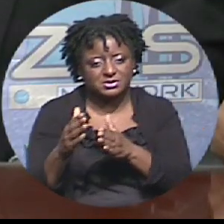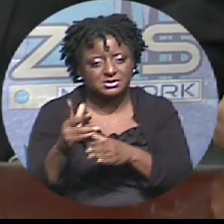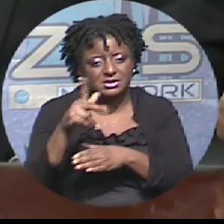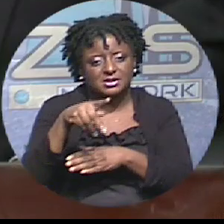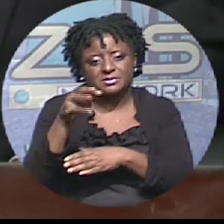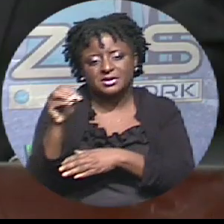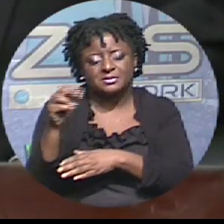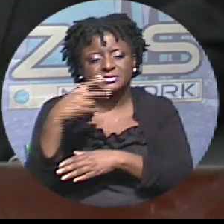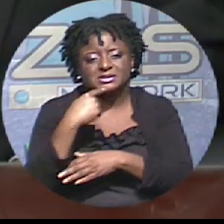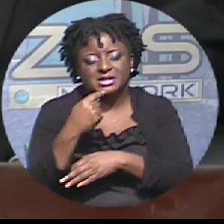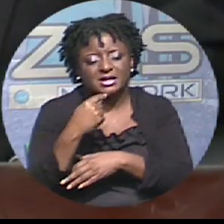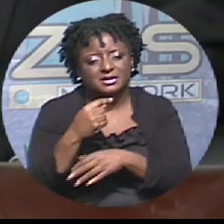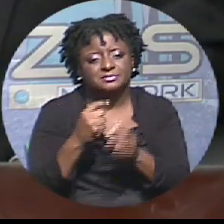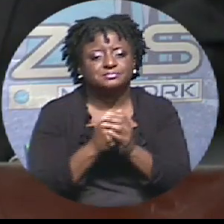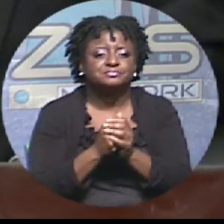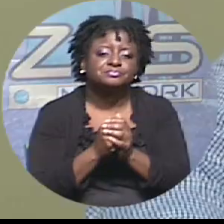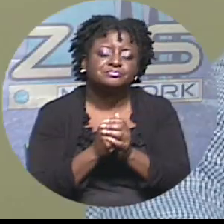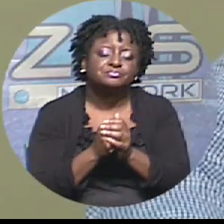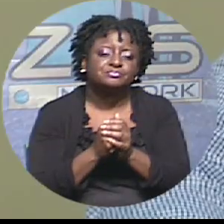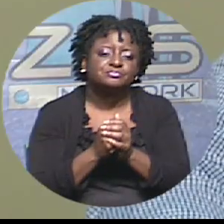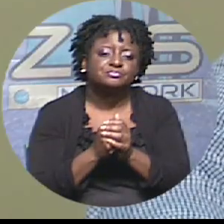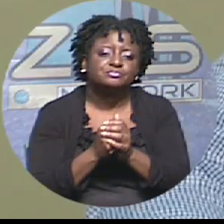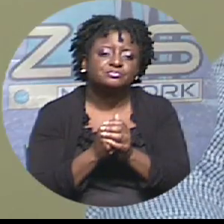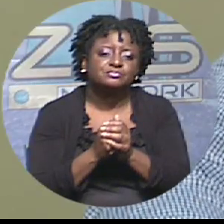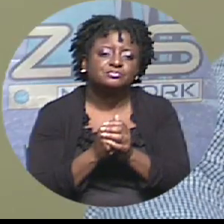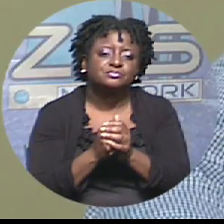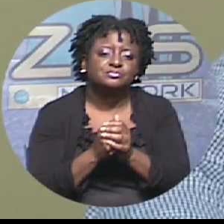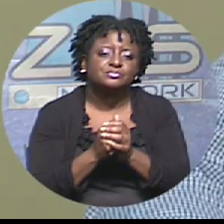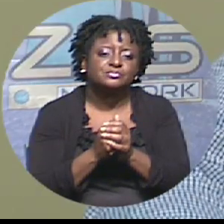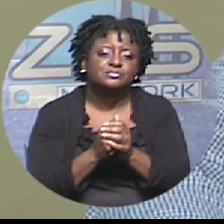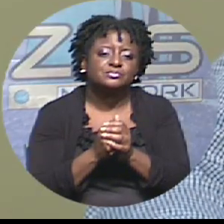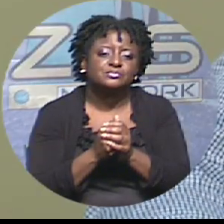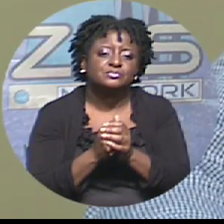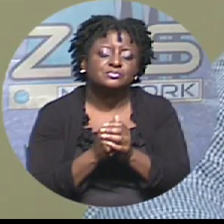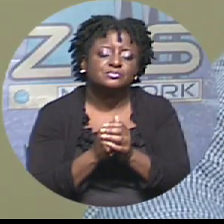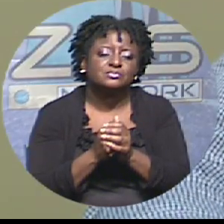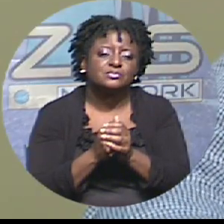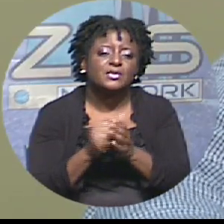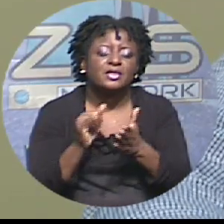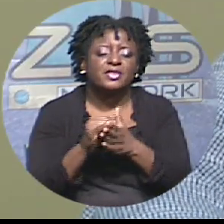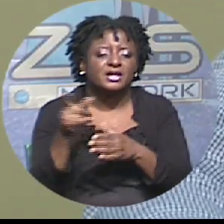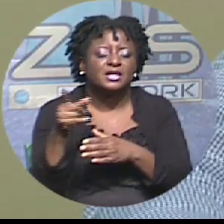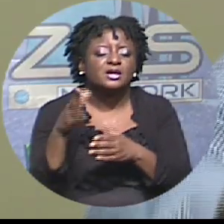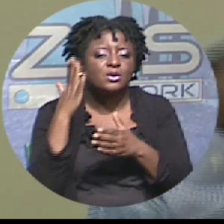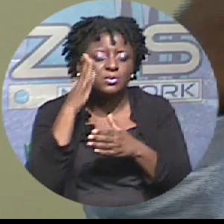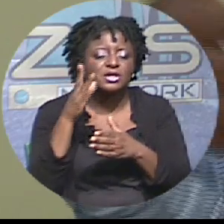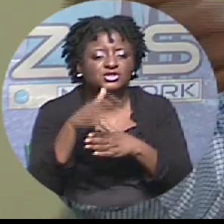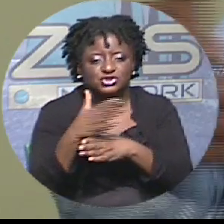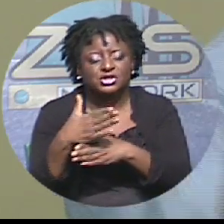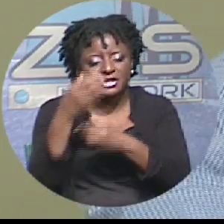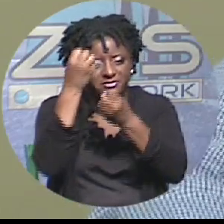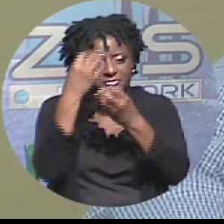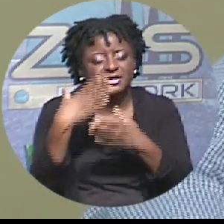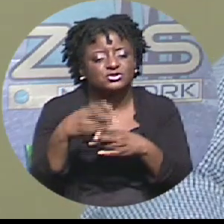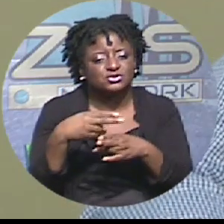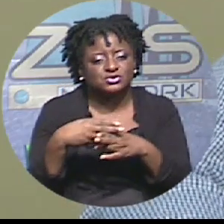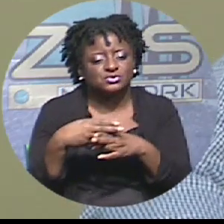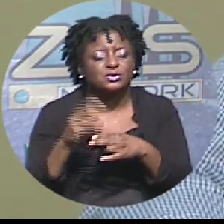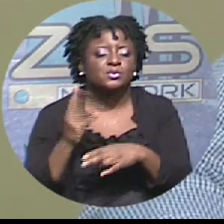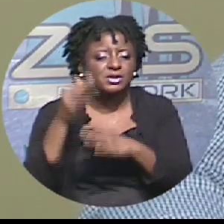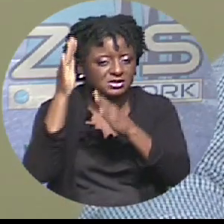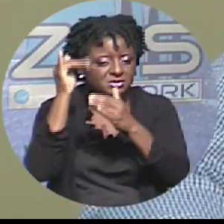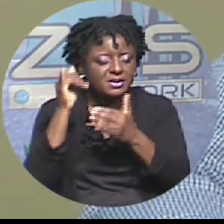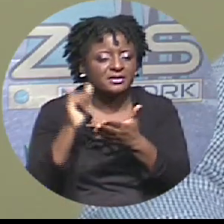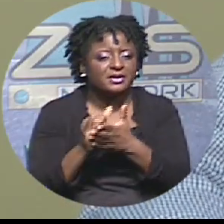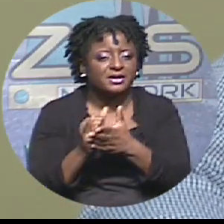that within days he's going to begin laying documents out in the public domain. We expect that that's going to happen. This then speaks to the issue we've been